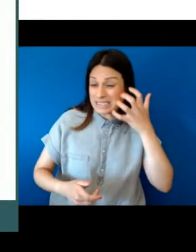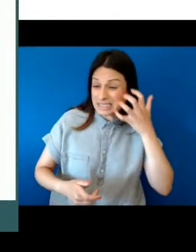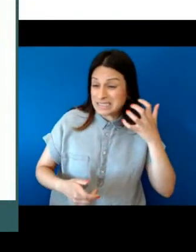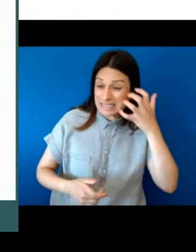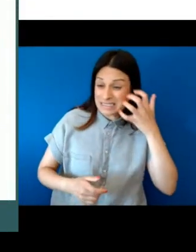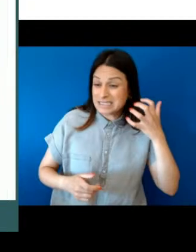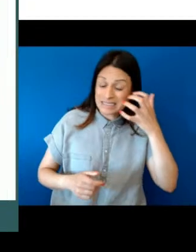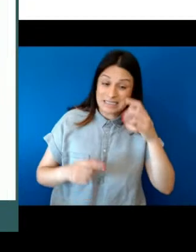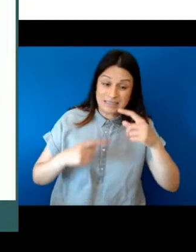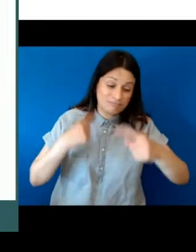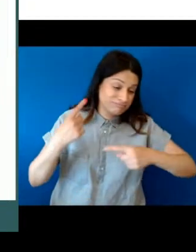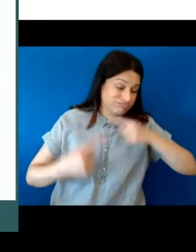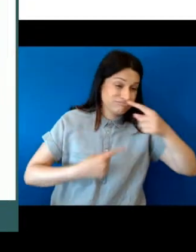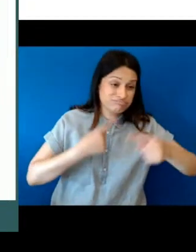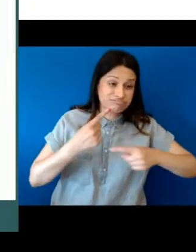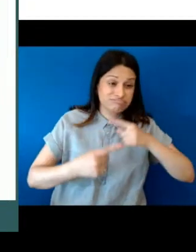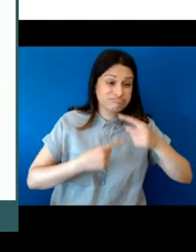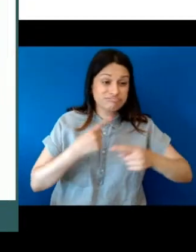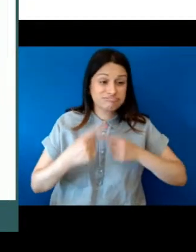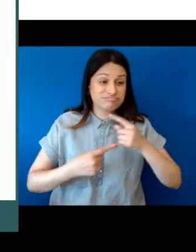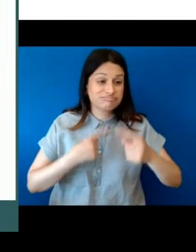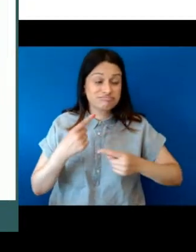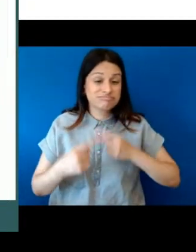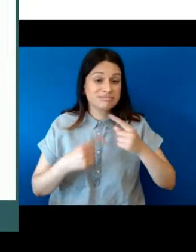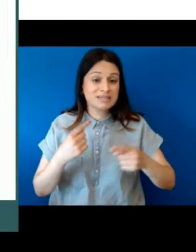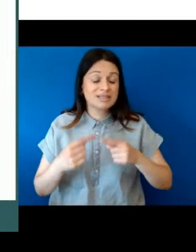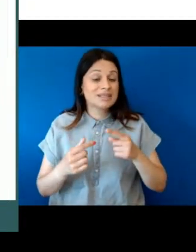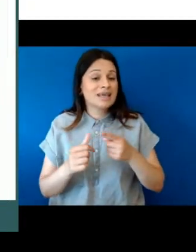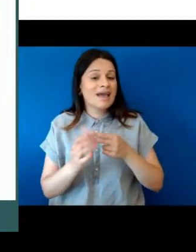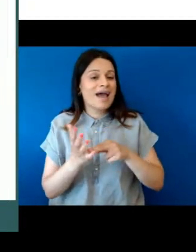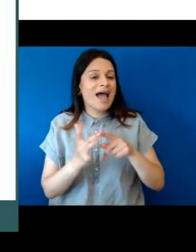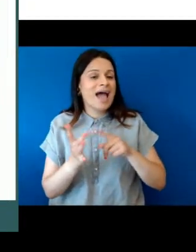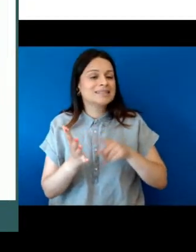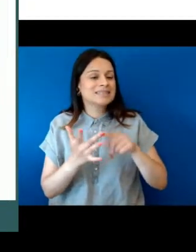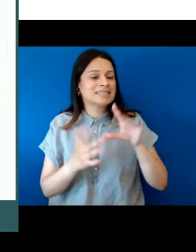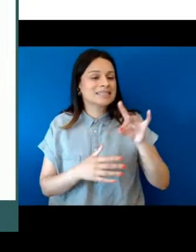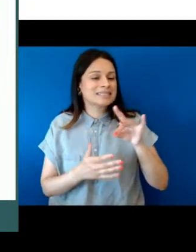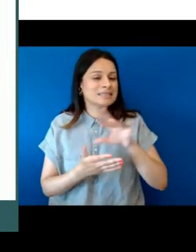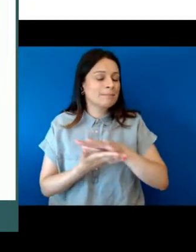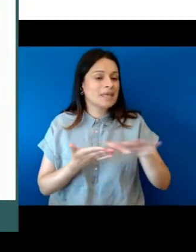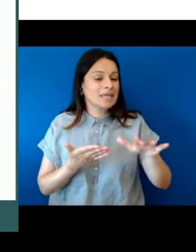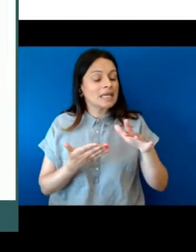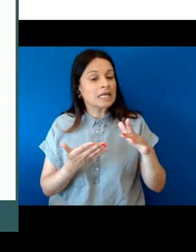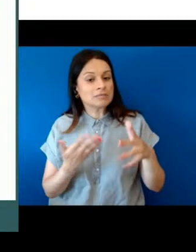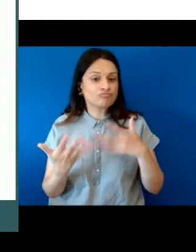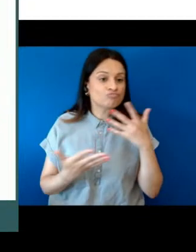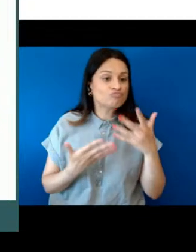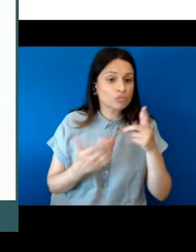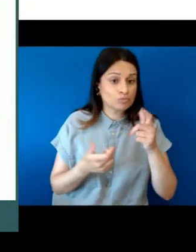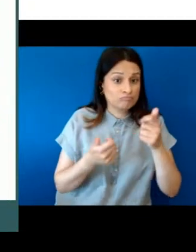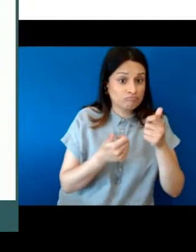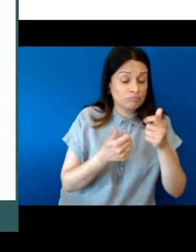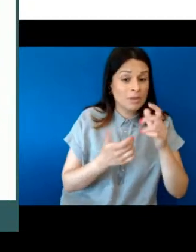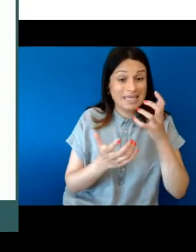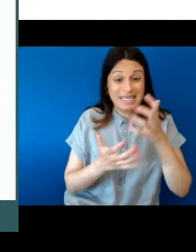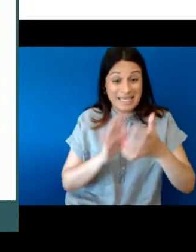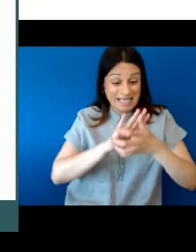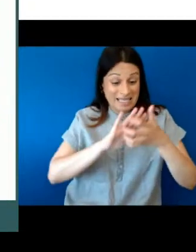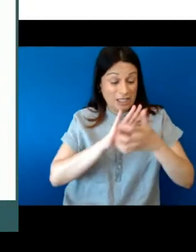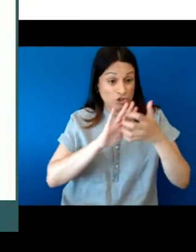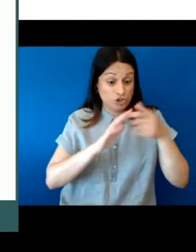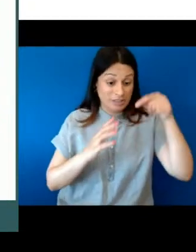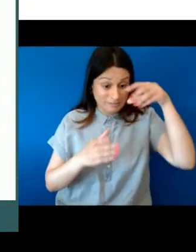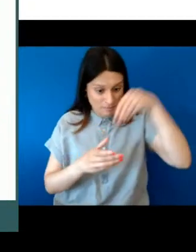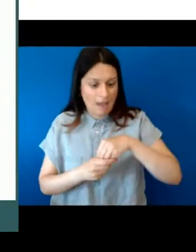non-sedating antihistamines often take some of that itch away. So itching is a real predominant feature in allergy,